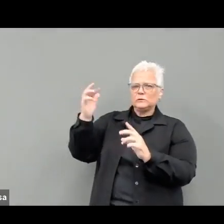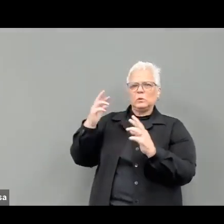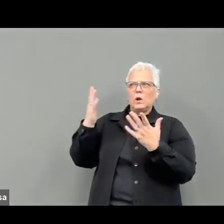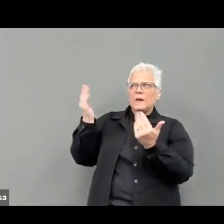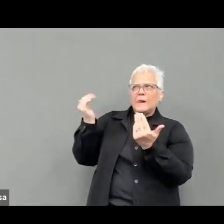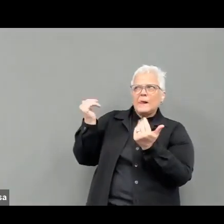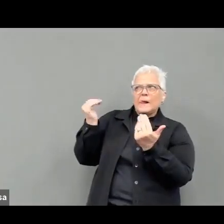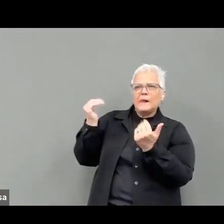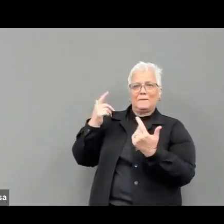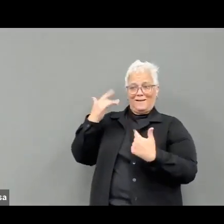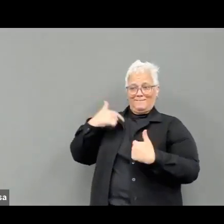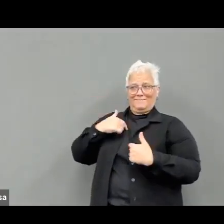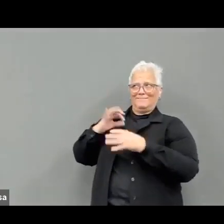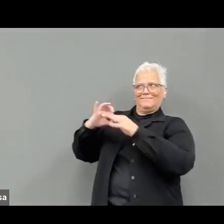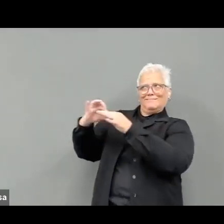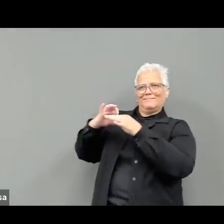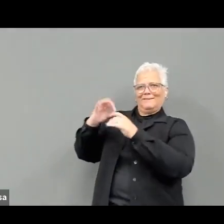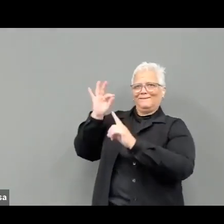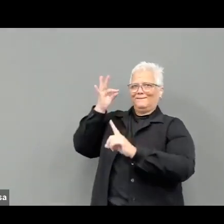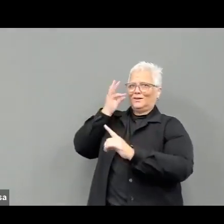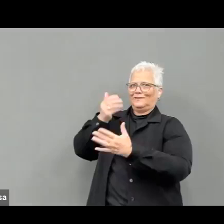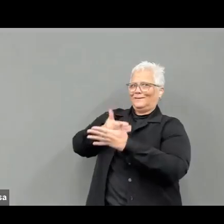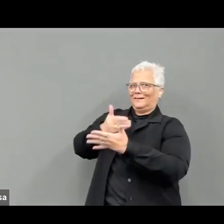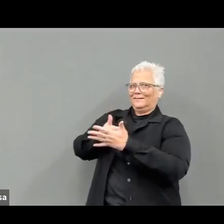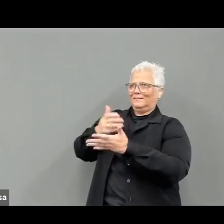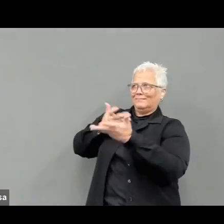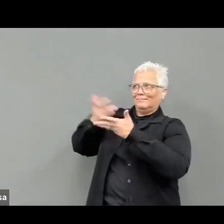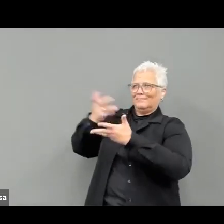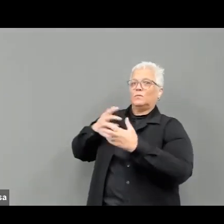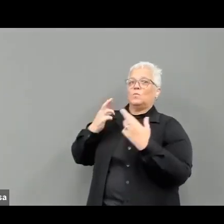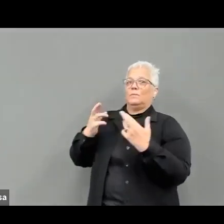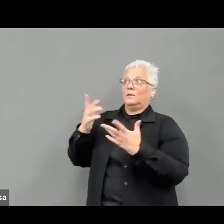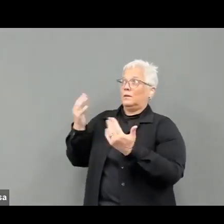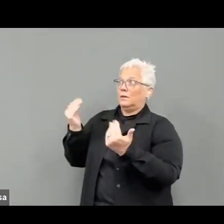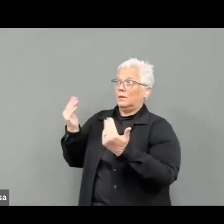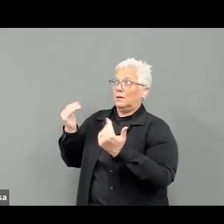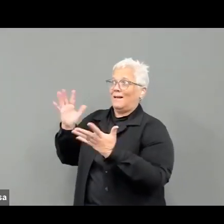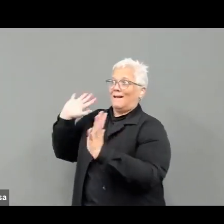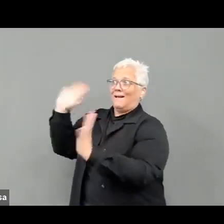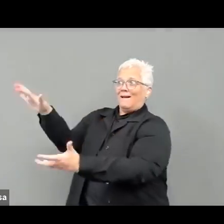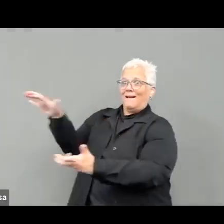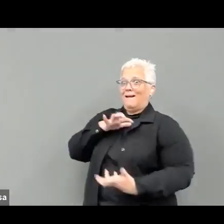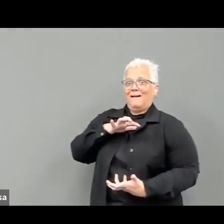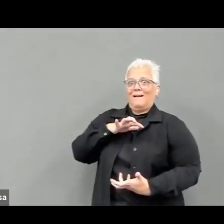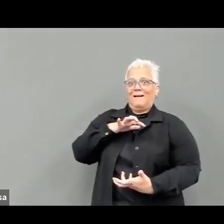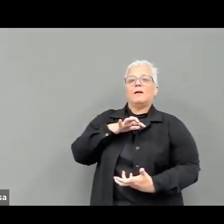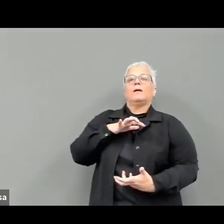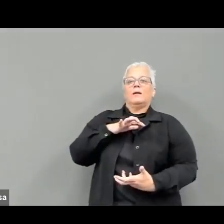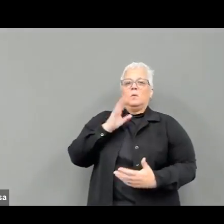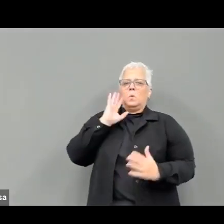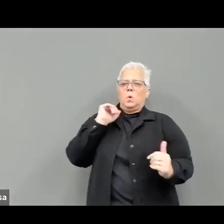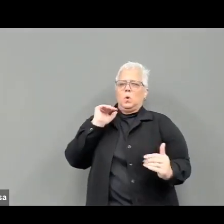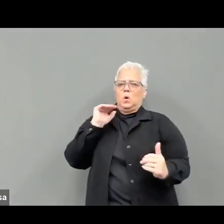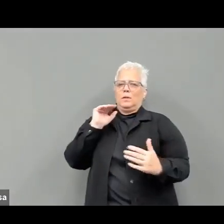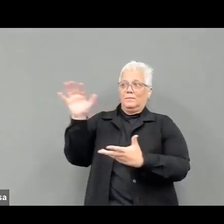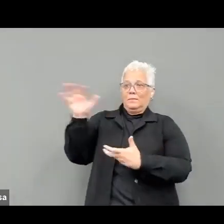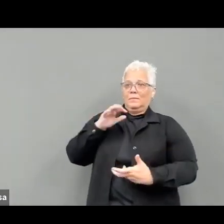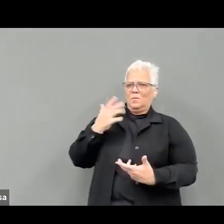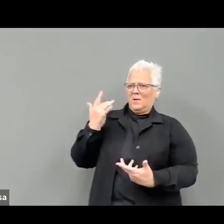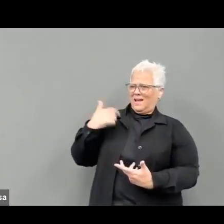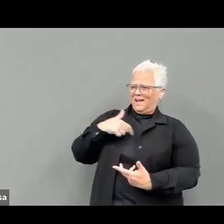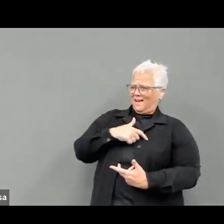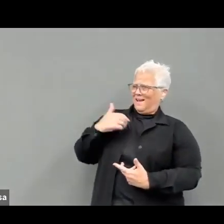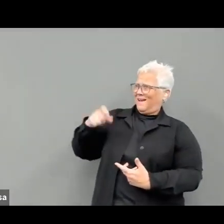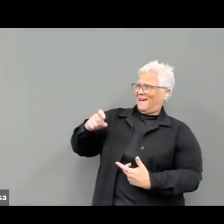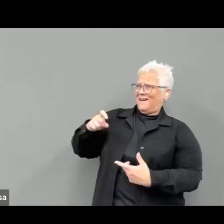really been working very hard to increase our supply because we have a lot of capacity here to vaccinate